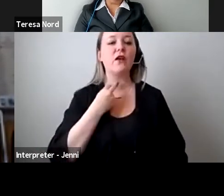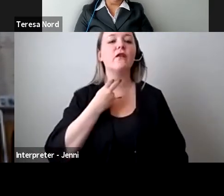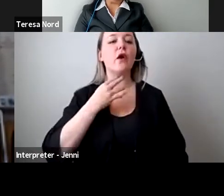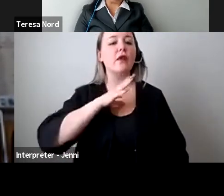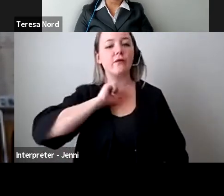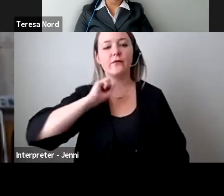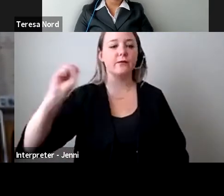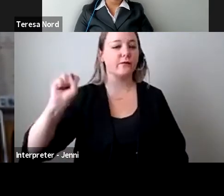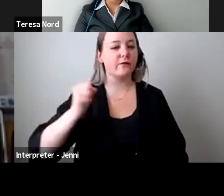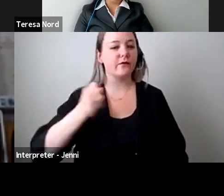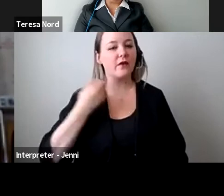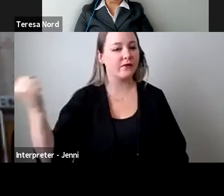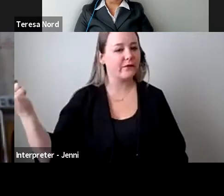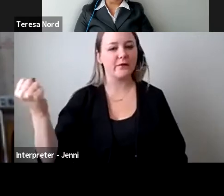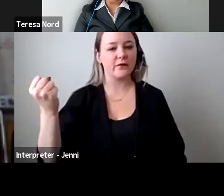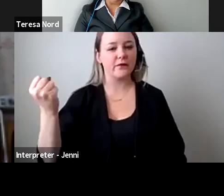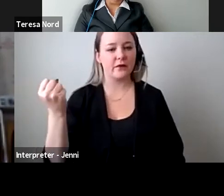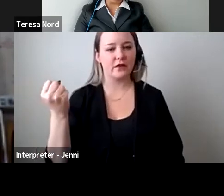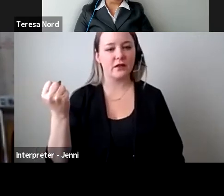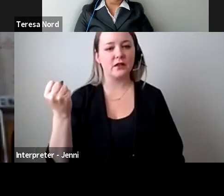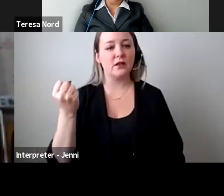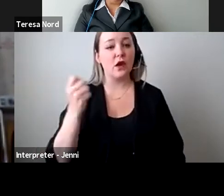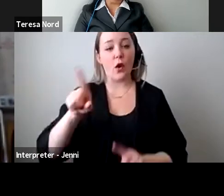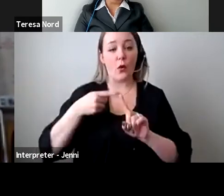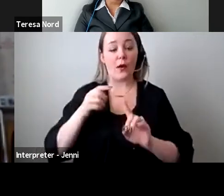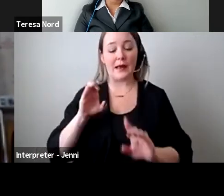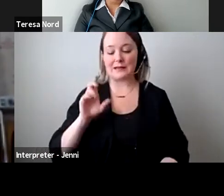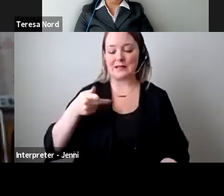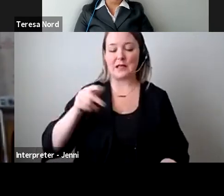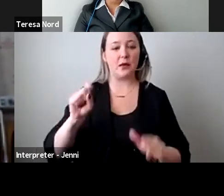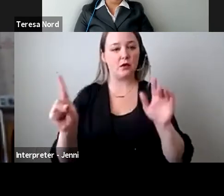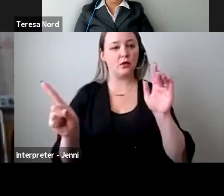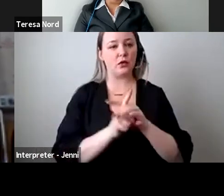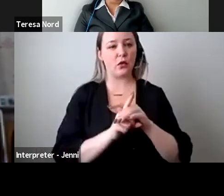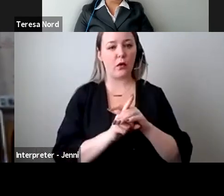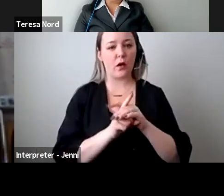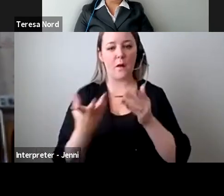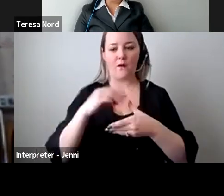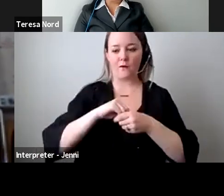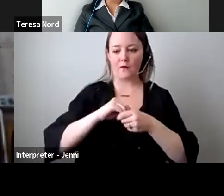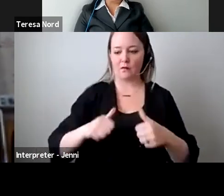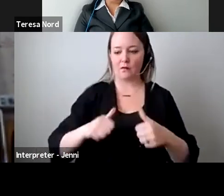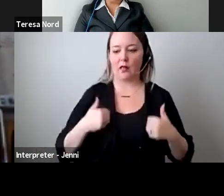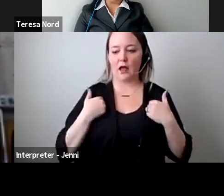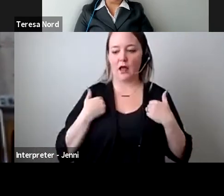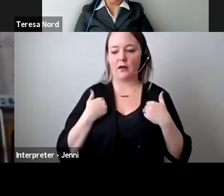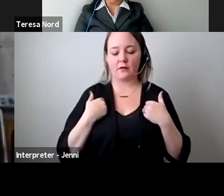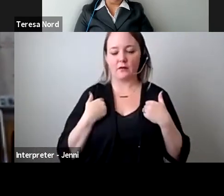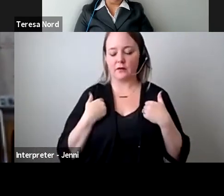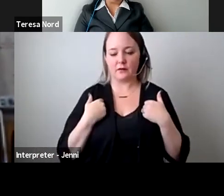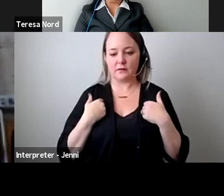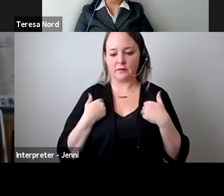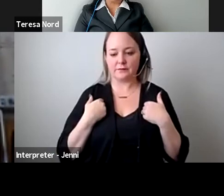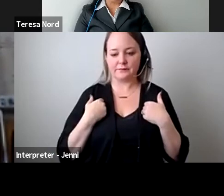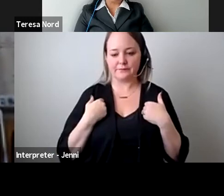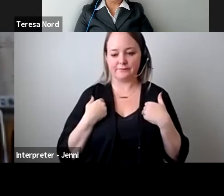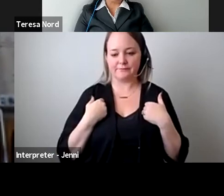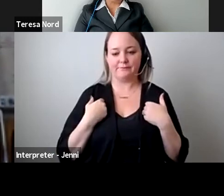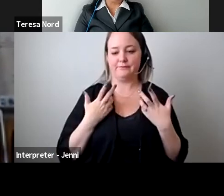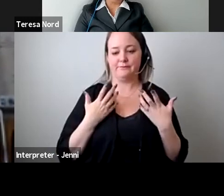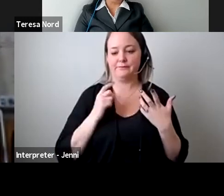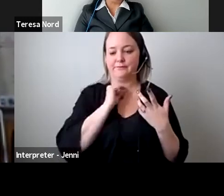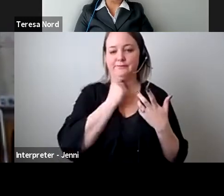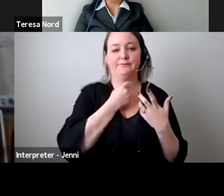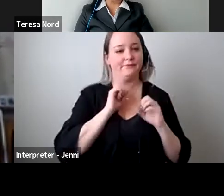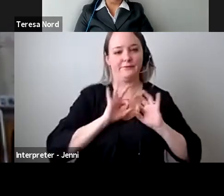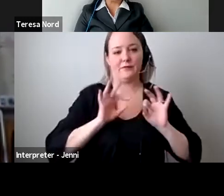minute CPS steps into our lives. And if I don't continue to show up in this form